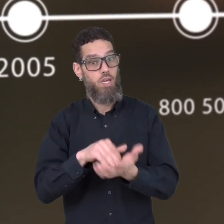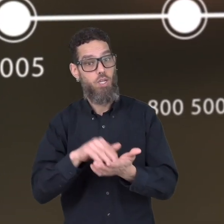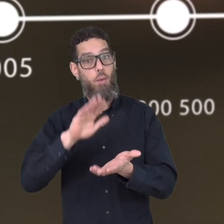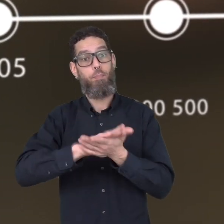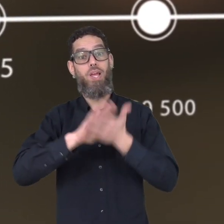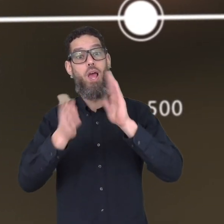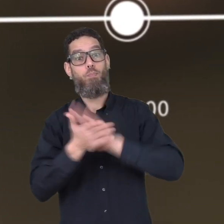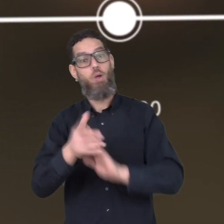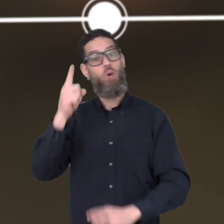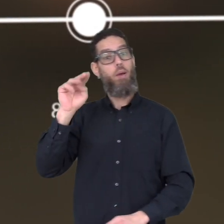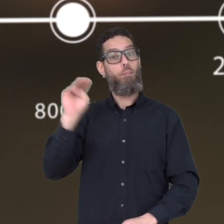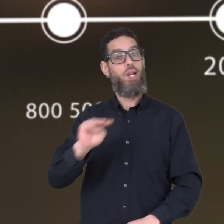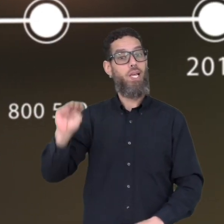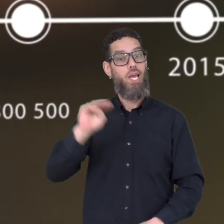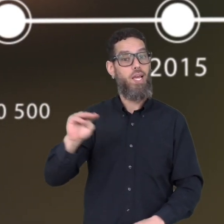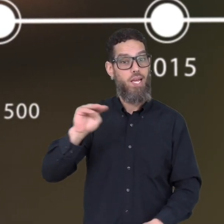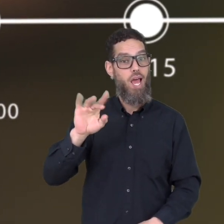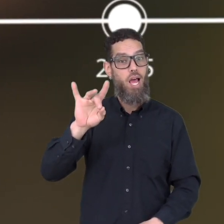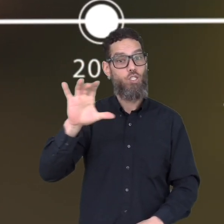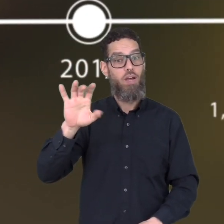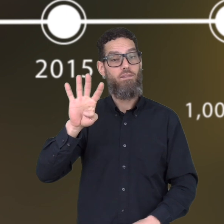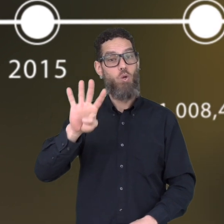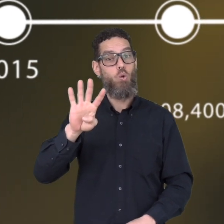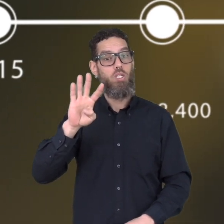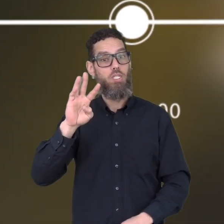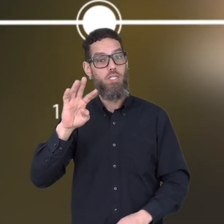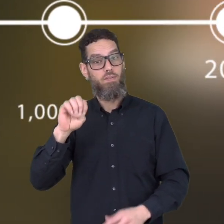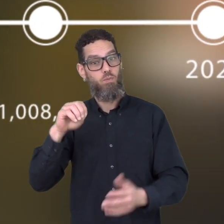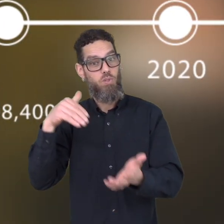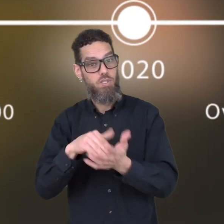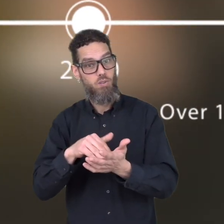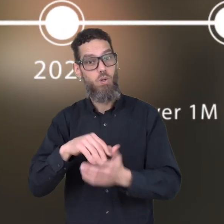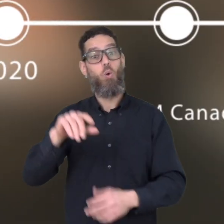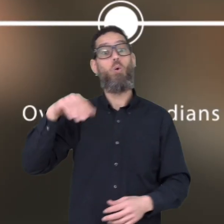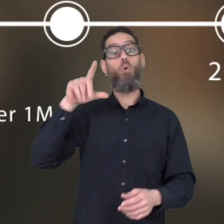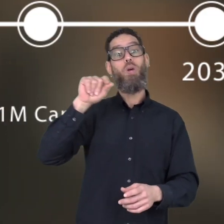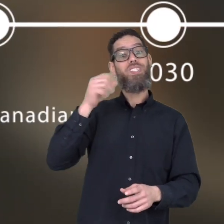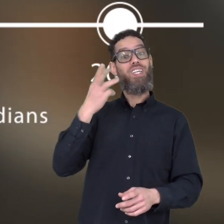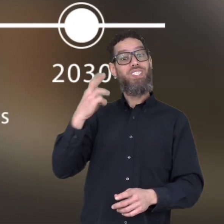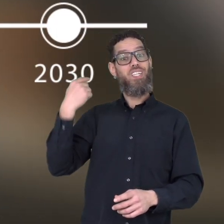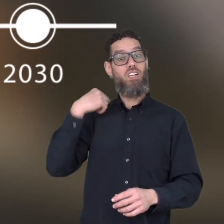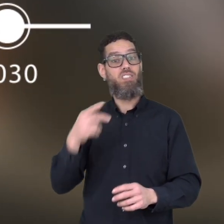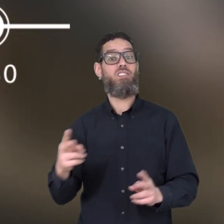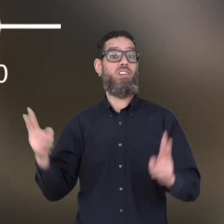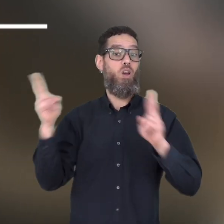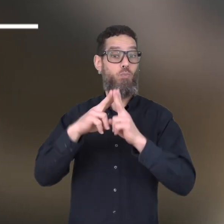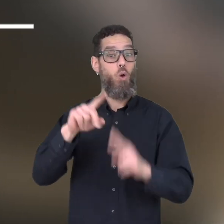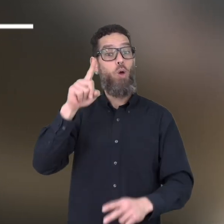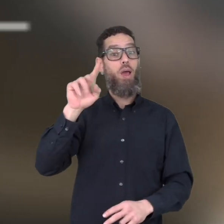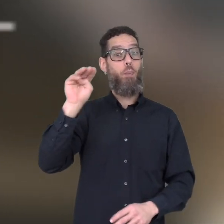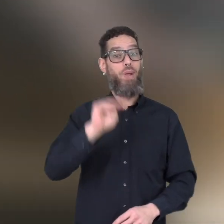475,436 diagnosed cases, which rose to 1,008,400 in 2016, and further increased to